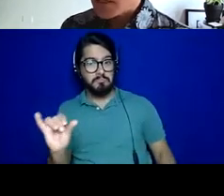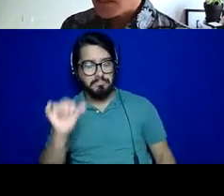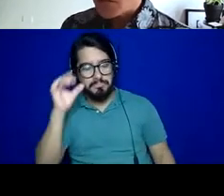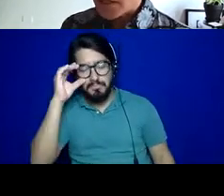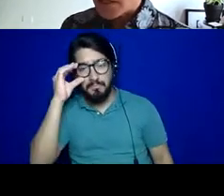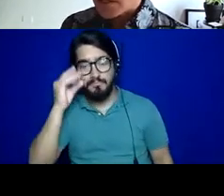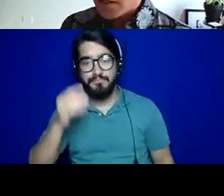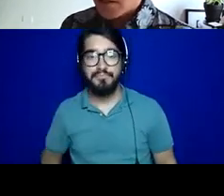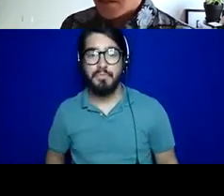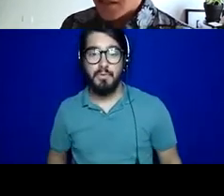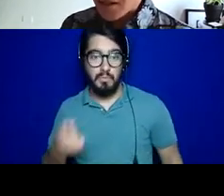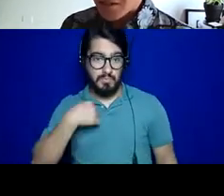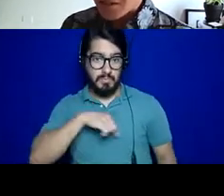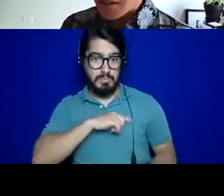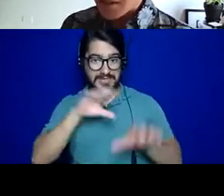we're gonna do is